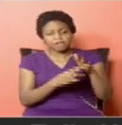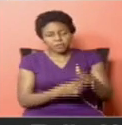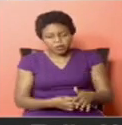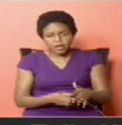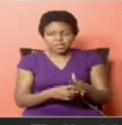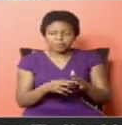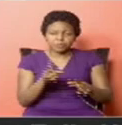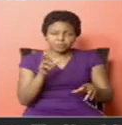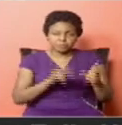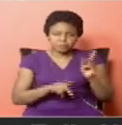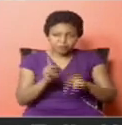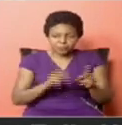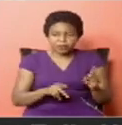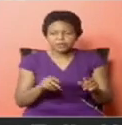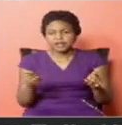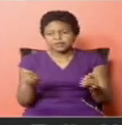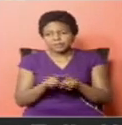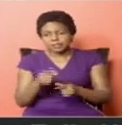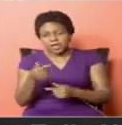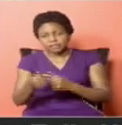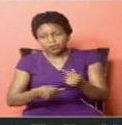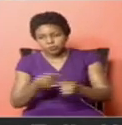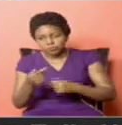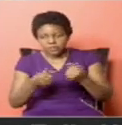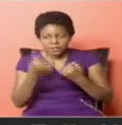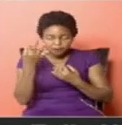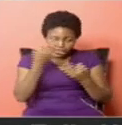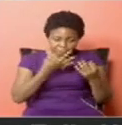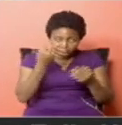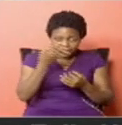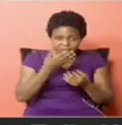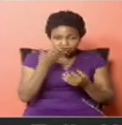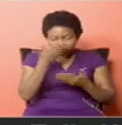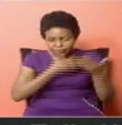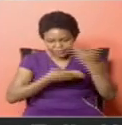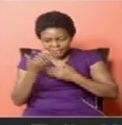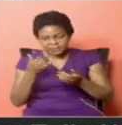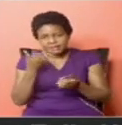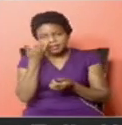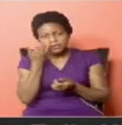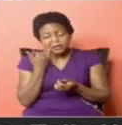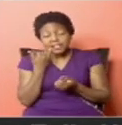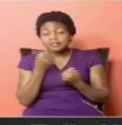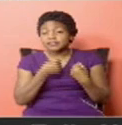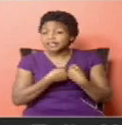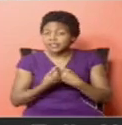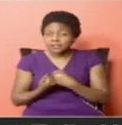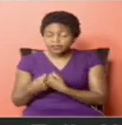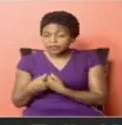that the vulnerable persons have continued to face serious challenges,